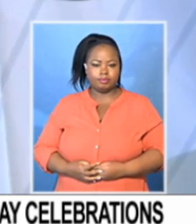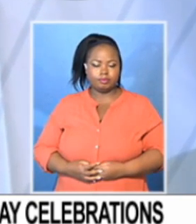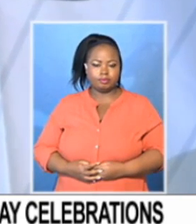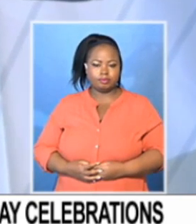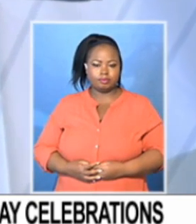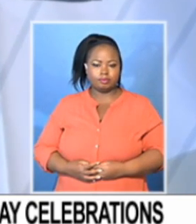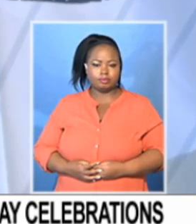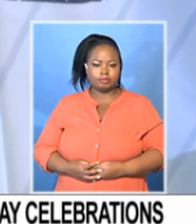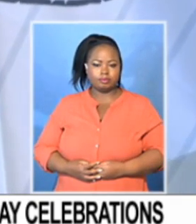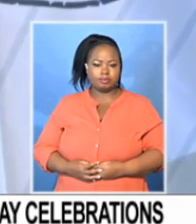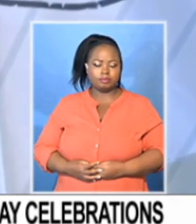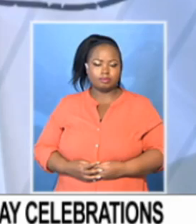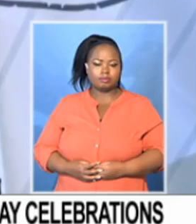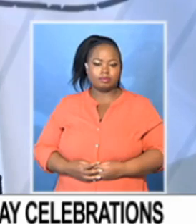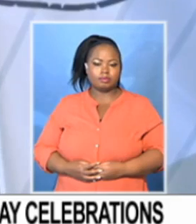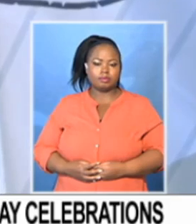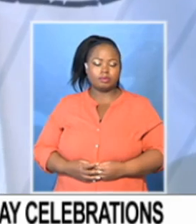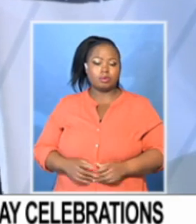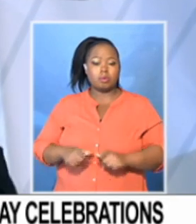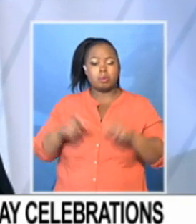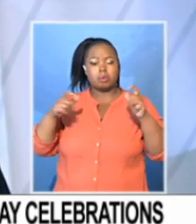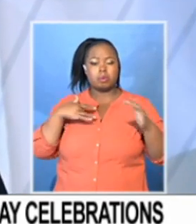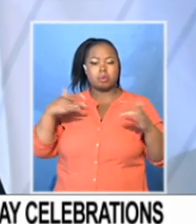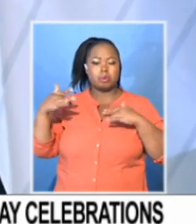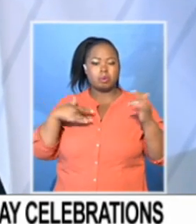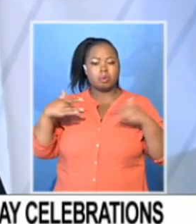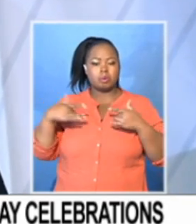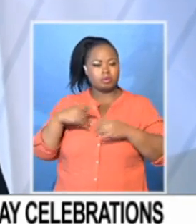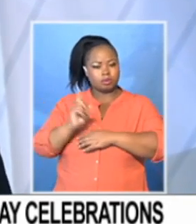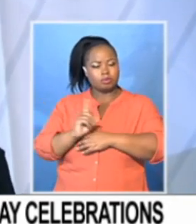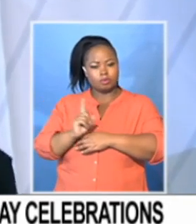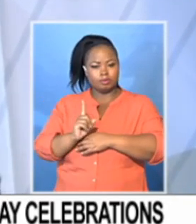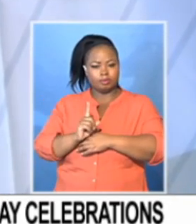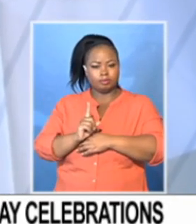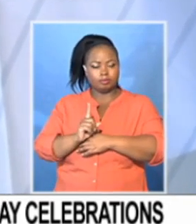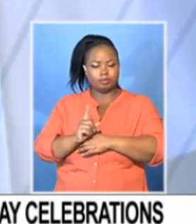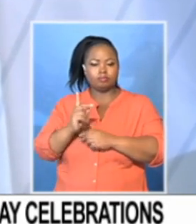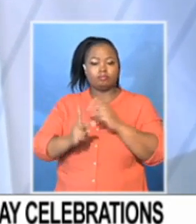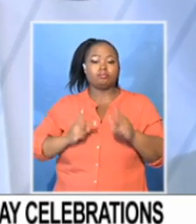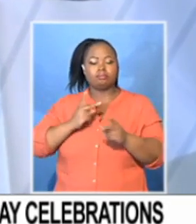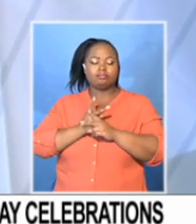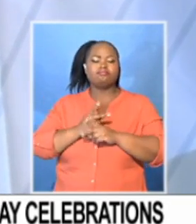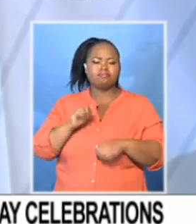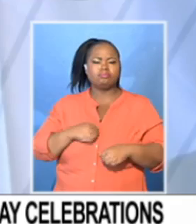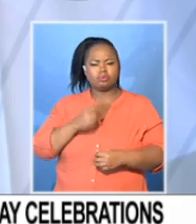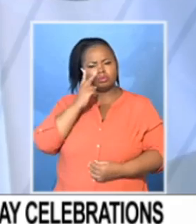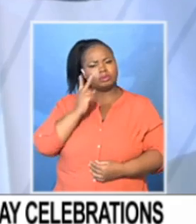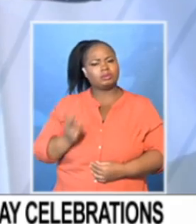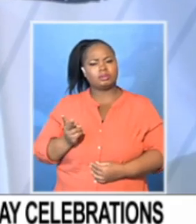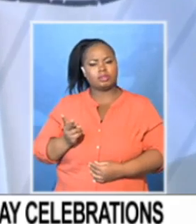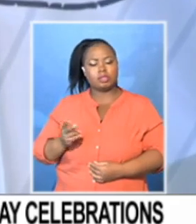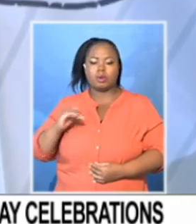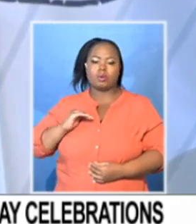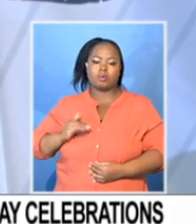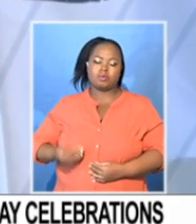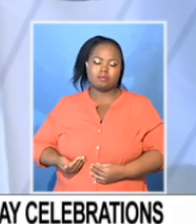What is of great concern is that one also notices that